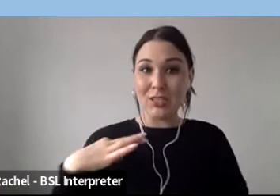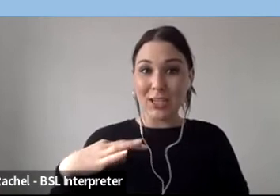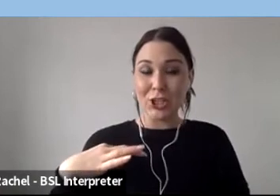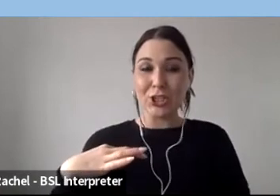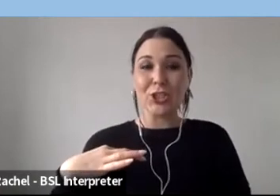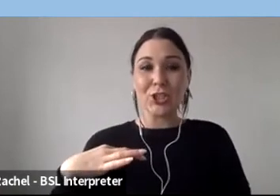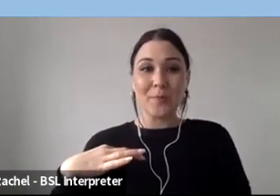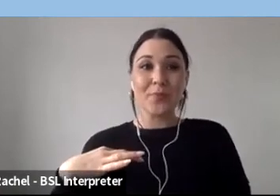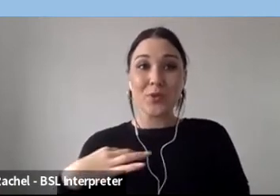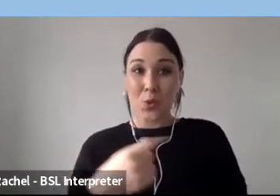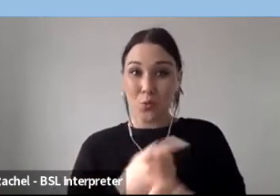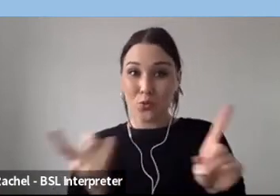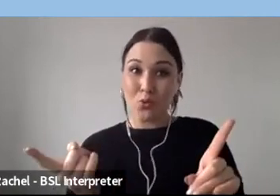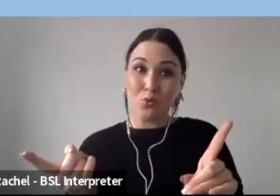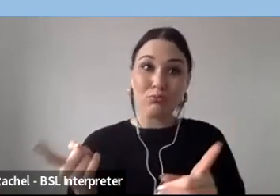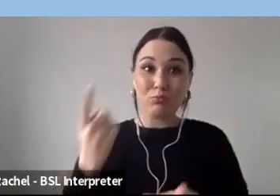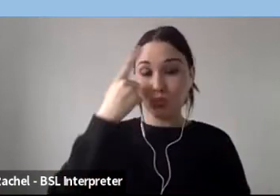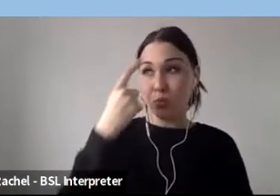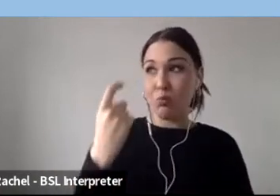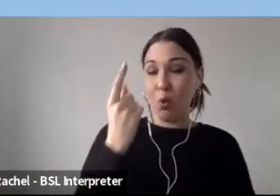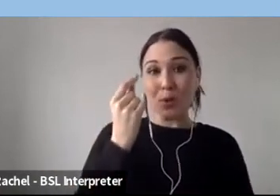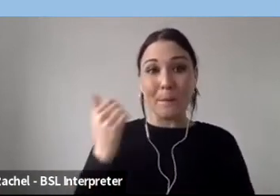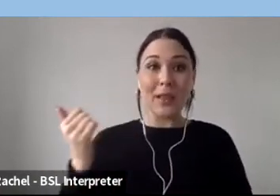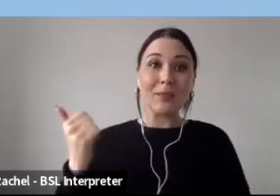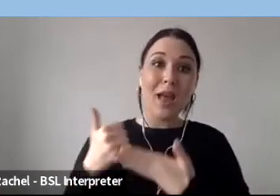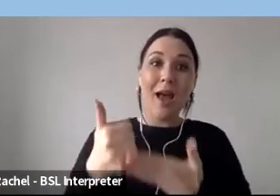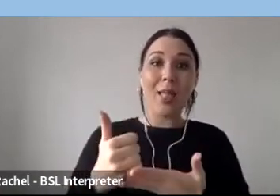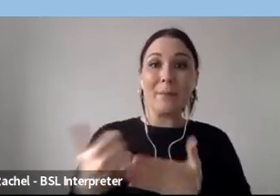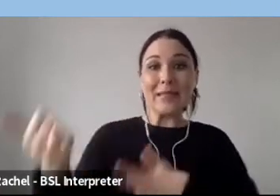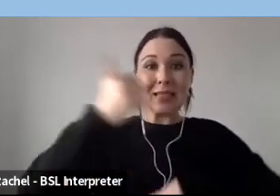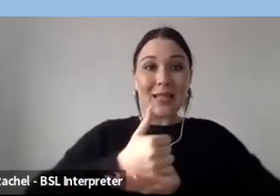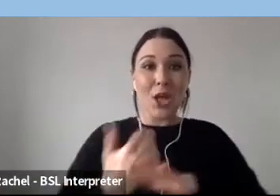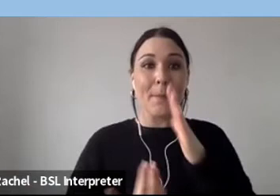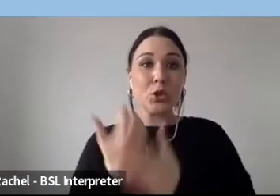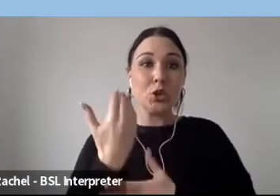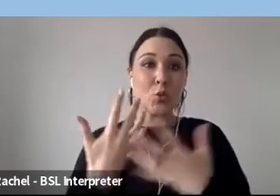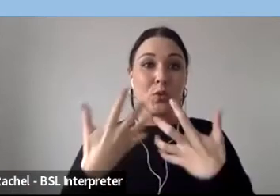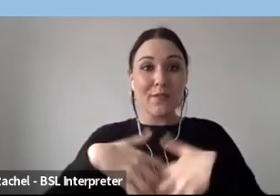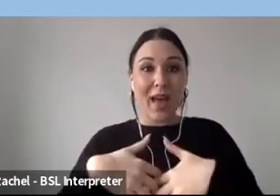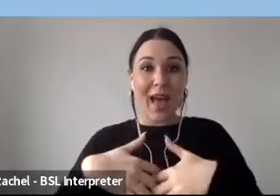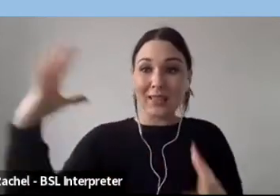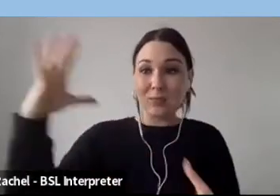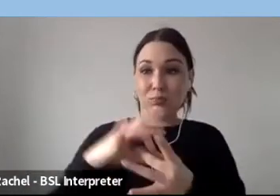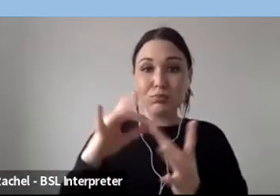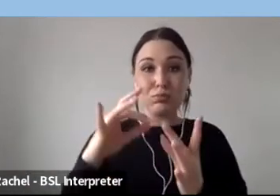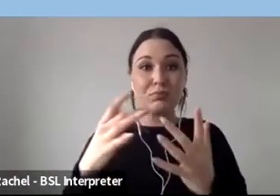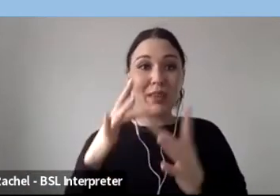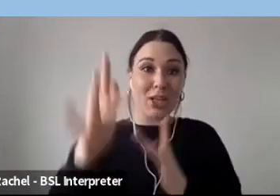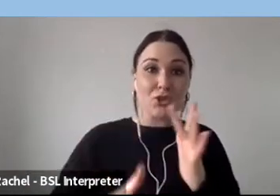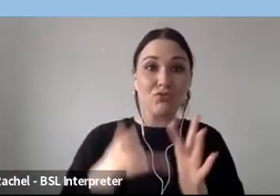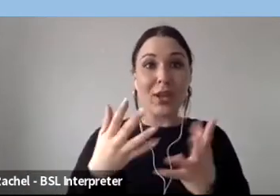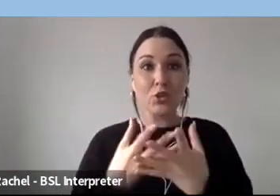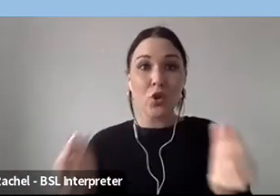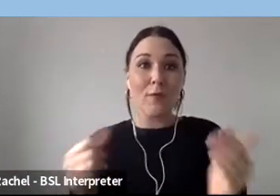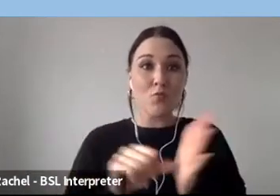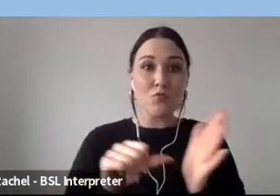you may be helping to set up a new device, connect to the internet, solve a problem with a computer virus, or support